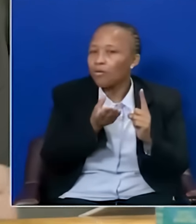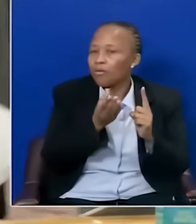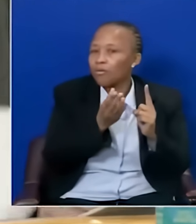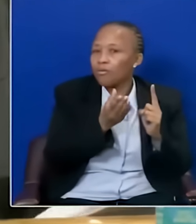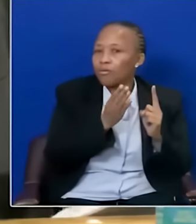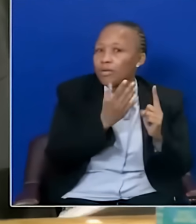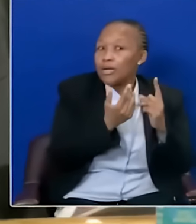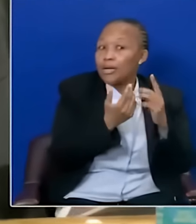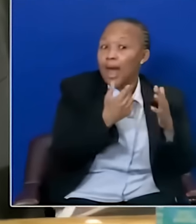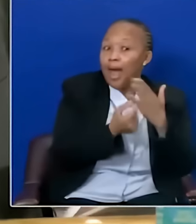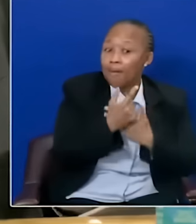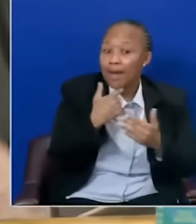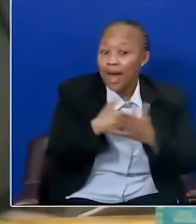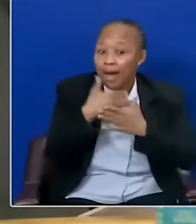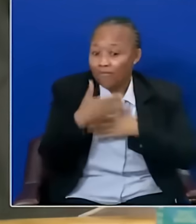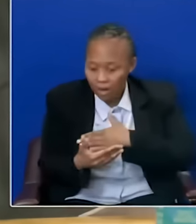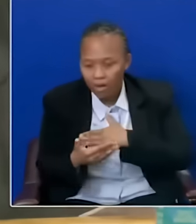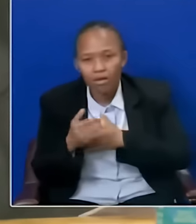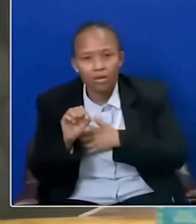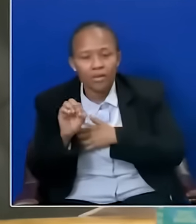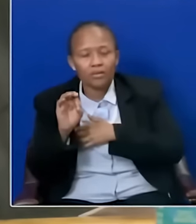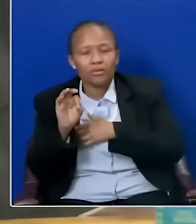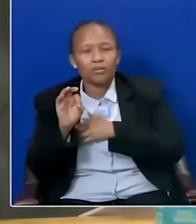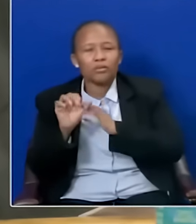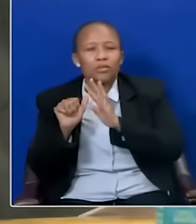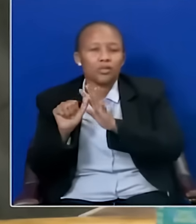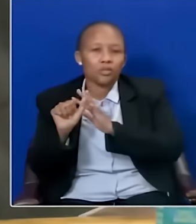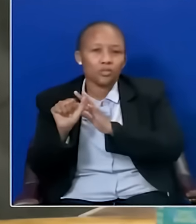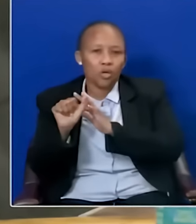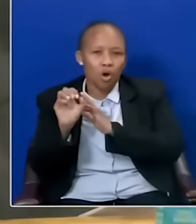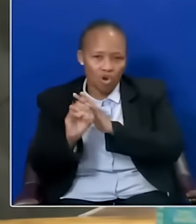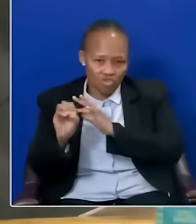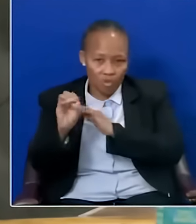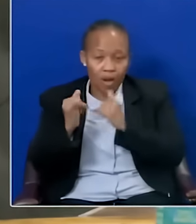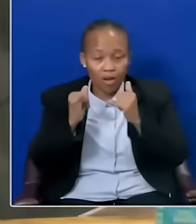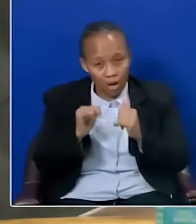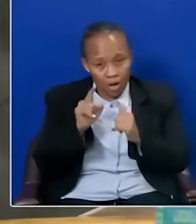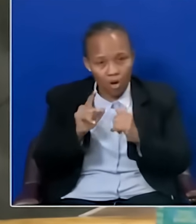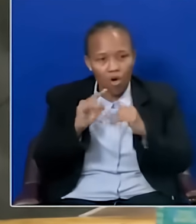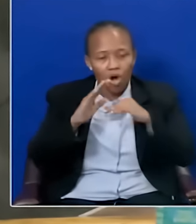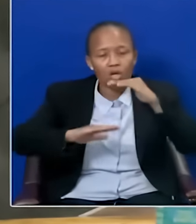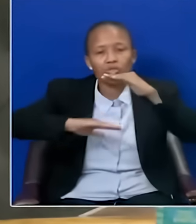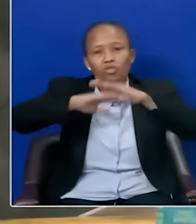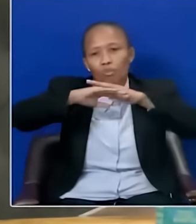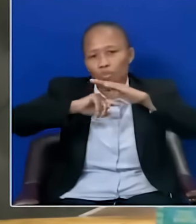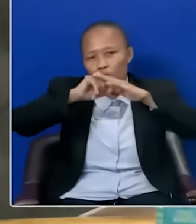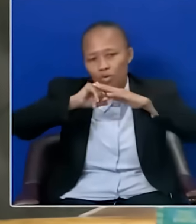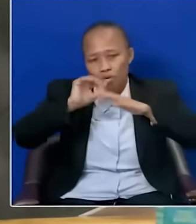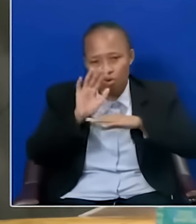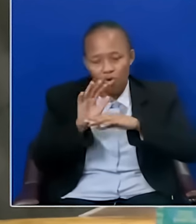You do address, if you look at the top of page 19, you speak to a bottleneck that we actually didn't address